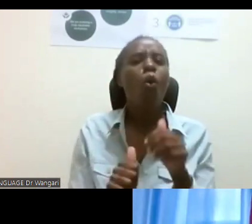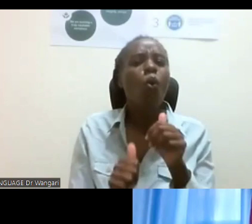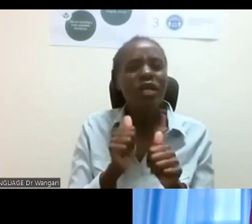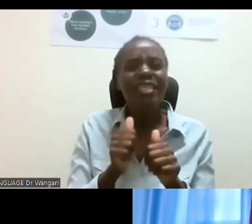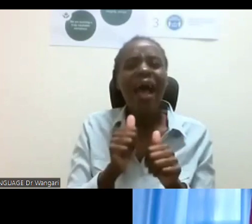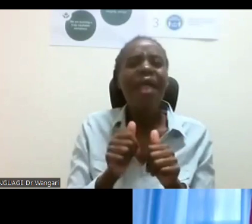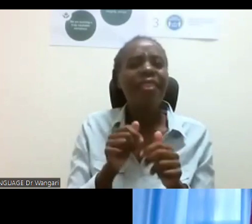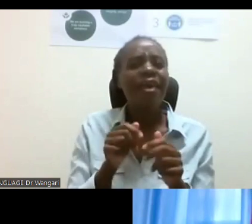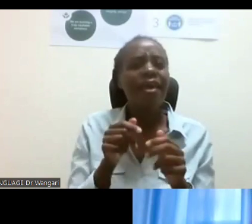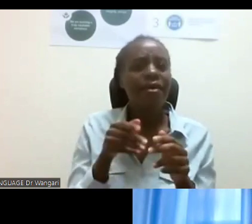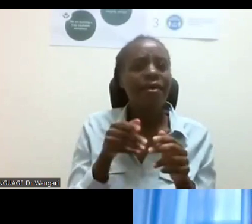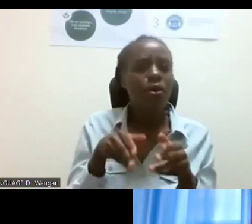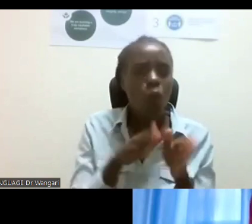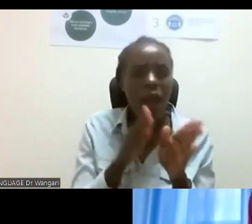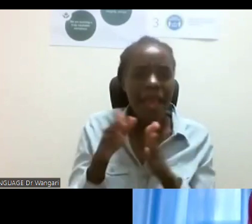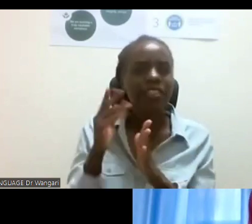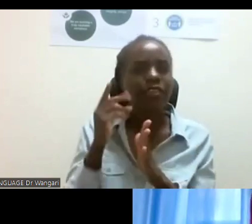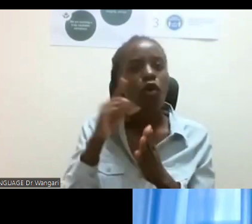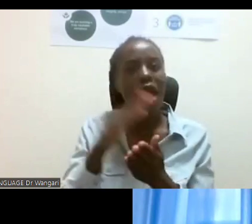FGMC?